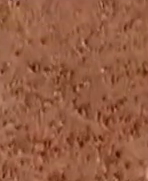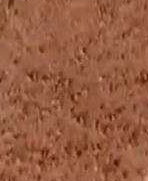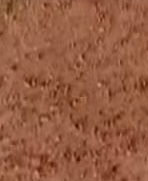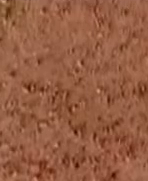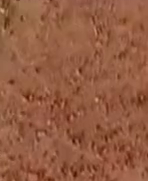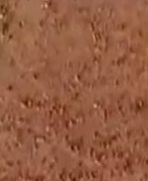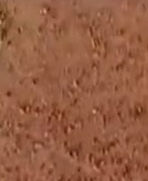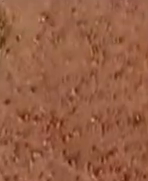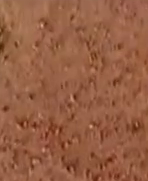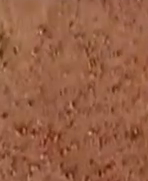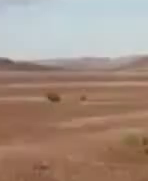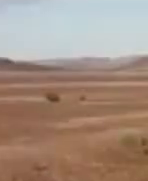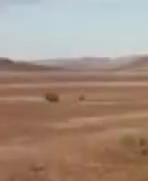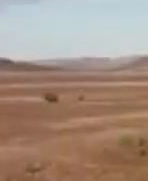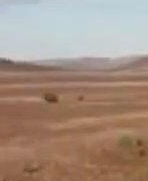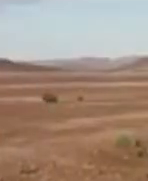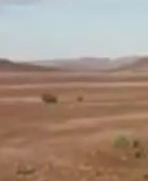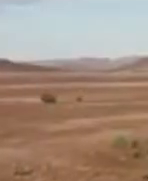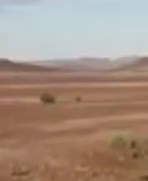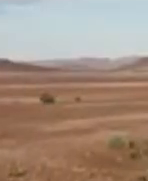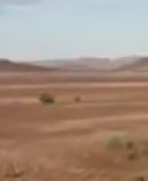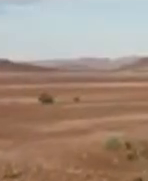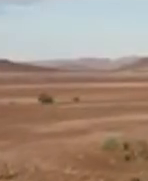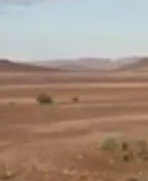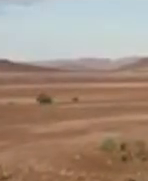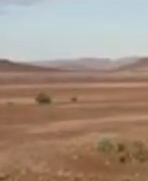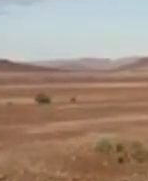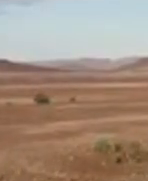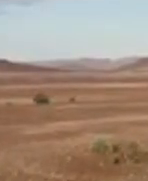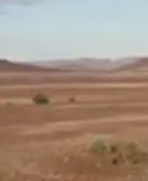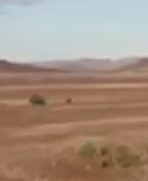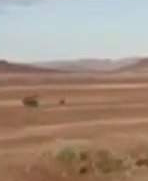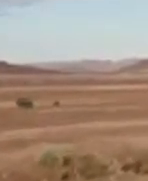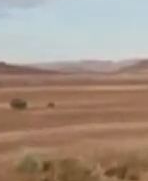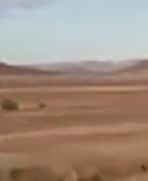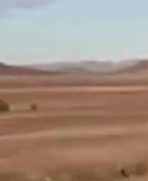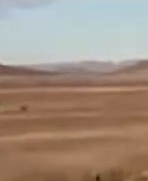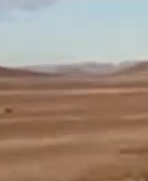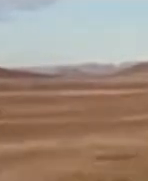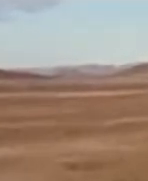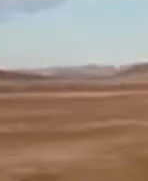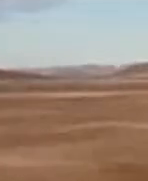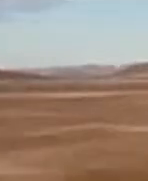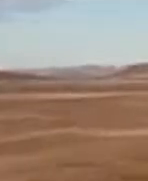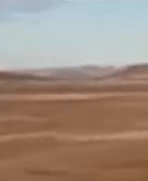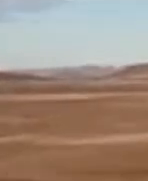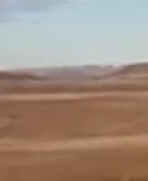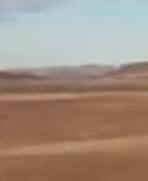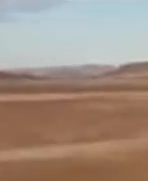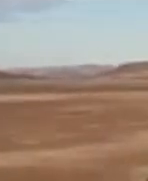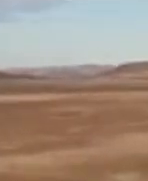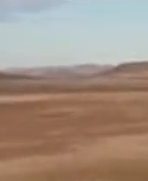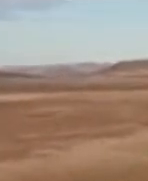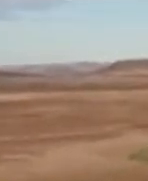better yet, stop completely. We'll still be here when everything settles down.